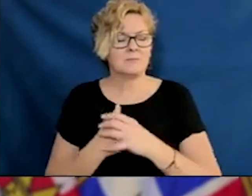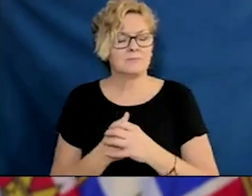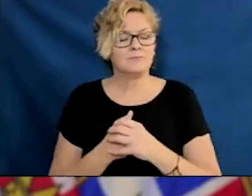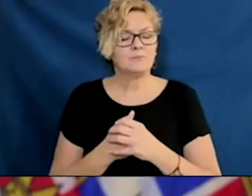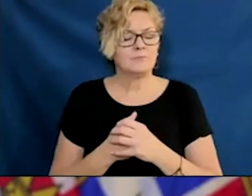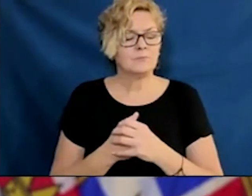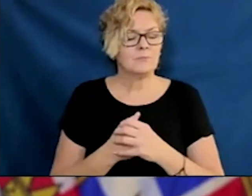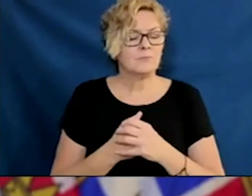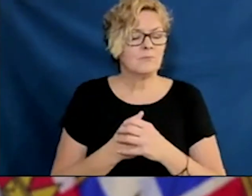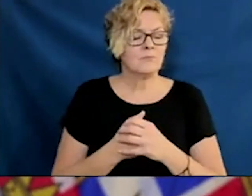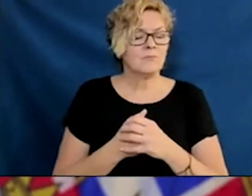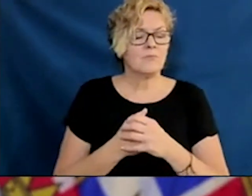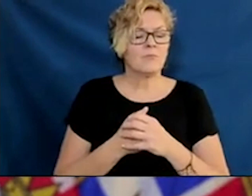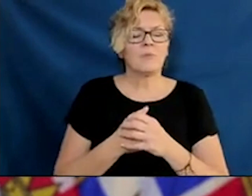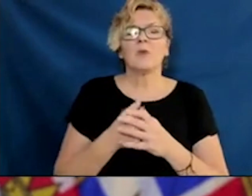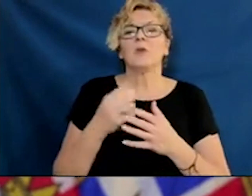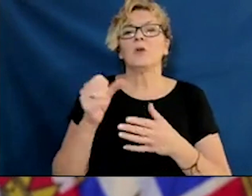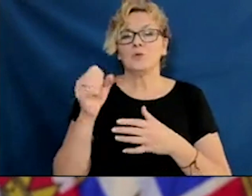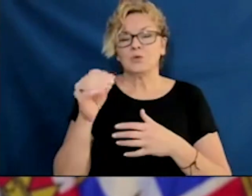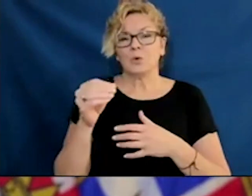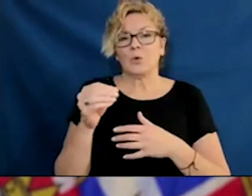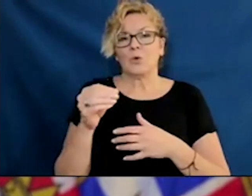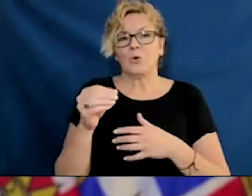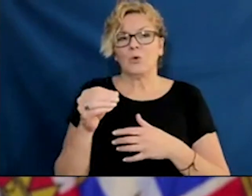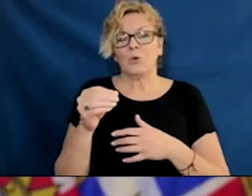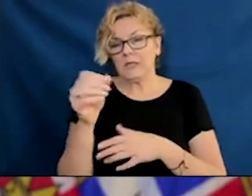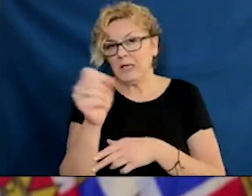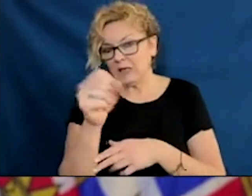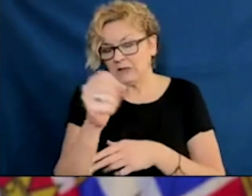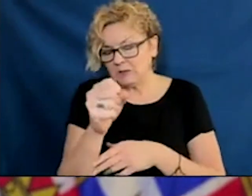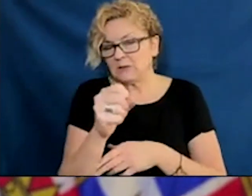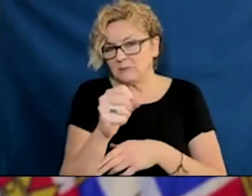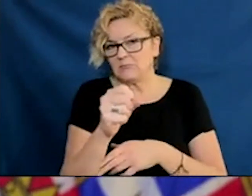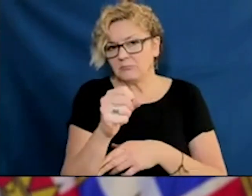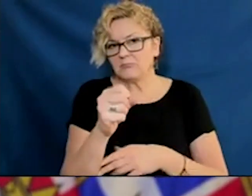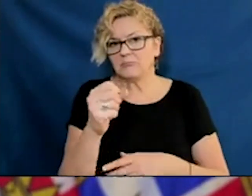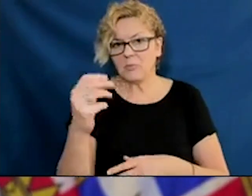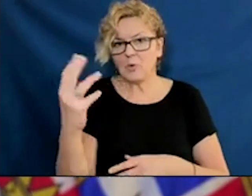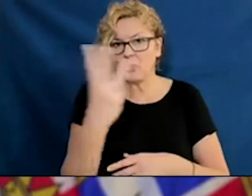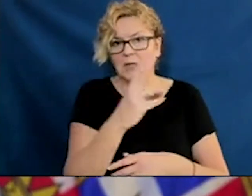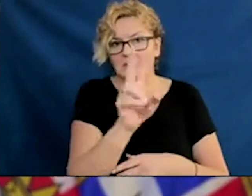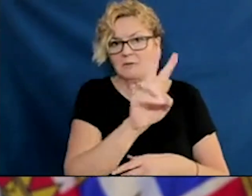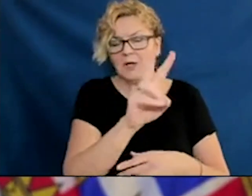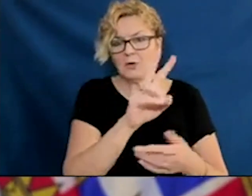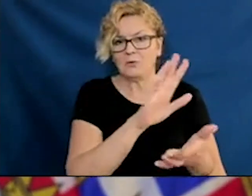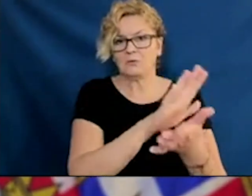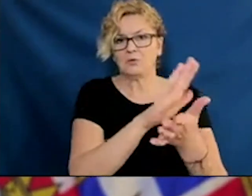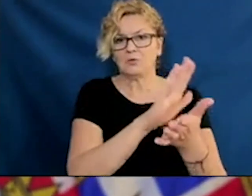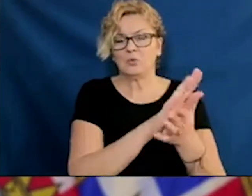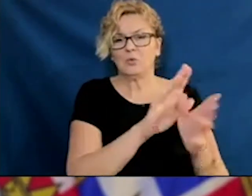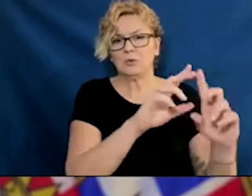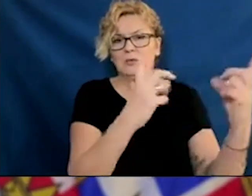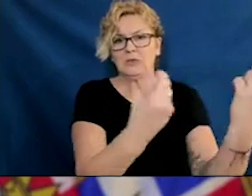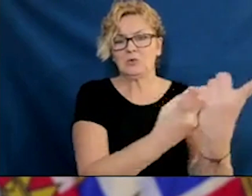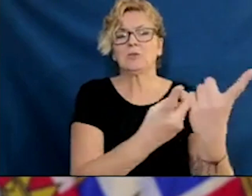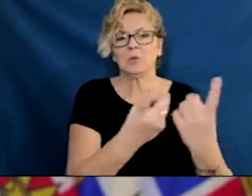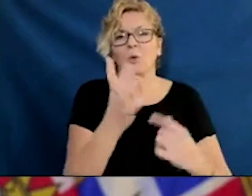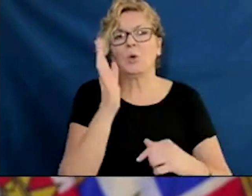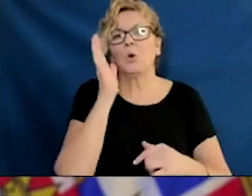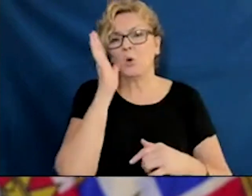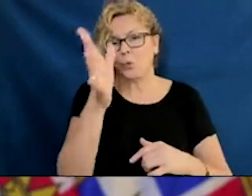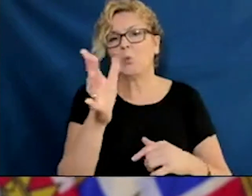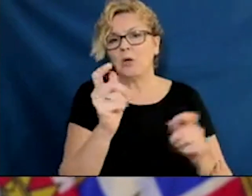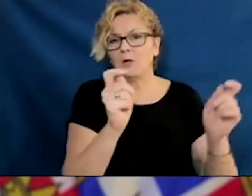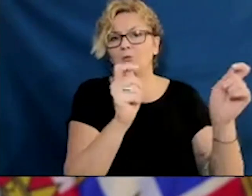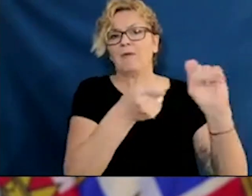updating the guidance. And yes, there will be more about that in the coming days. I do think it's important to enforce the mask wearing that